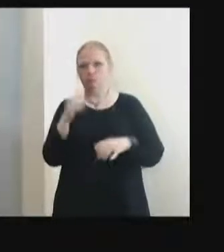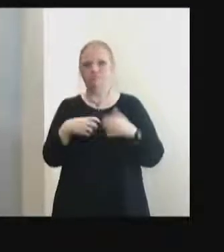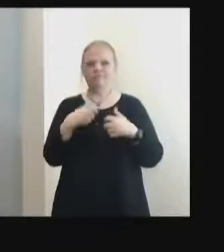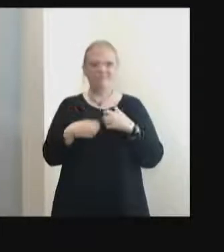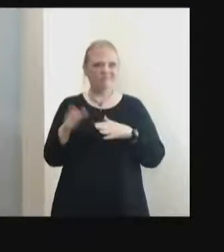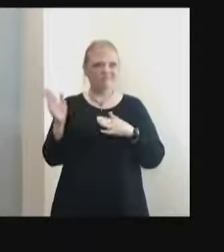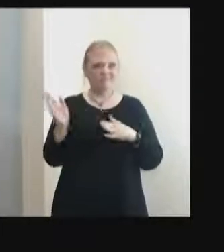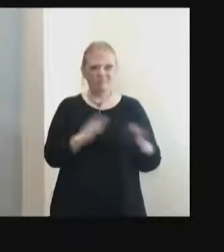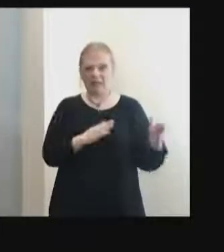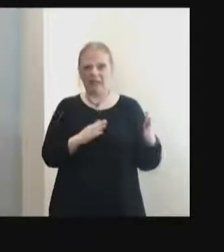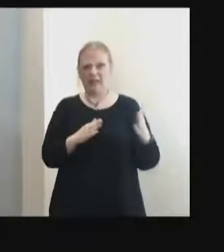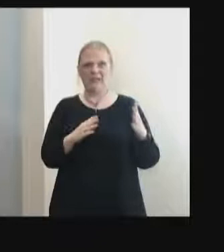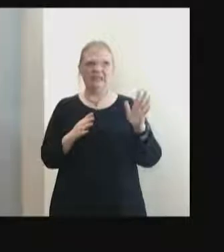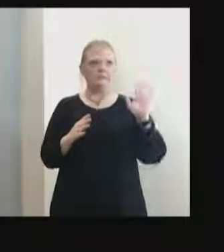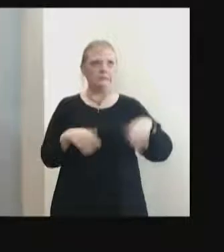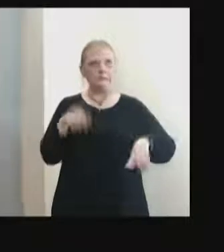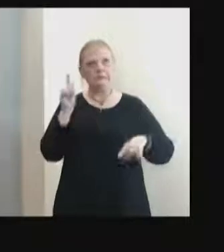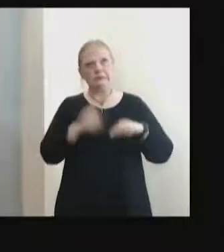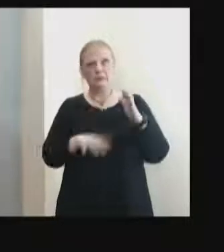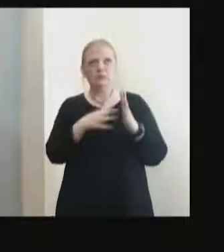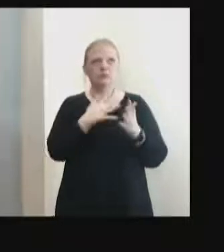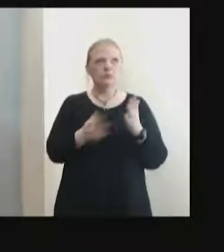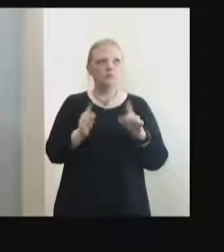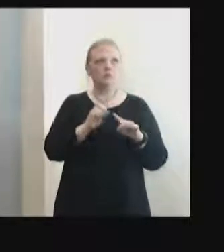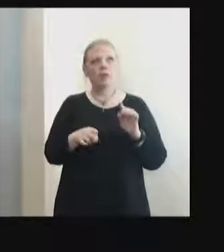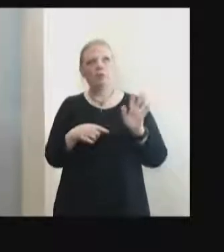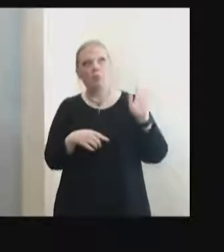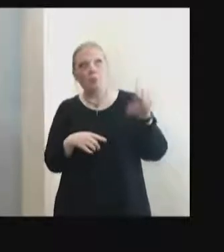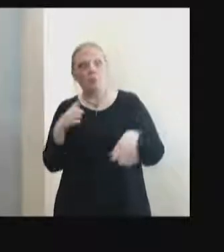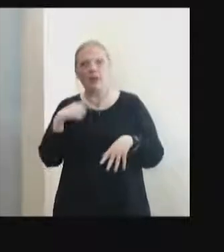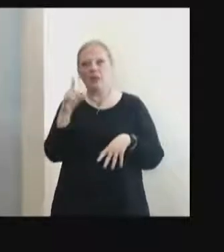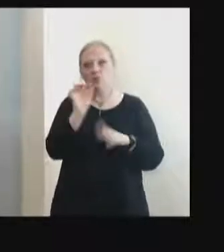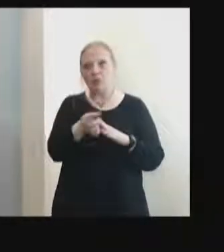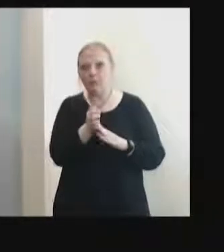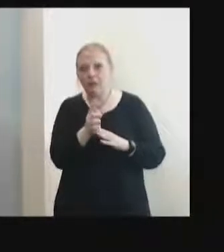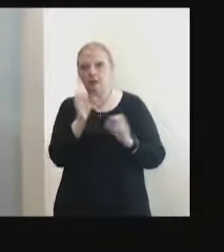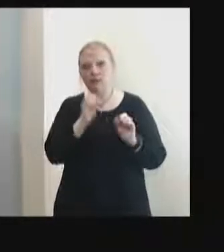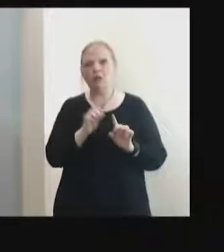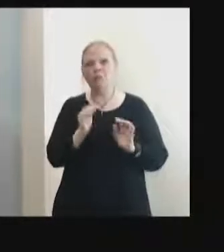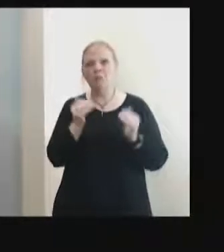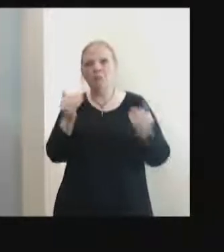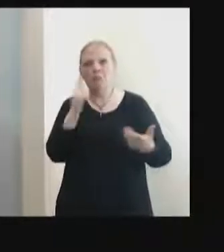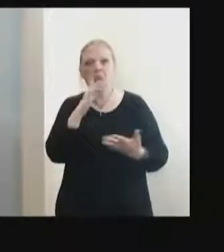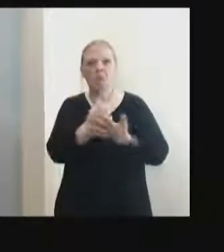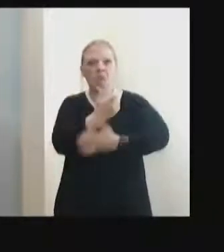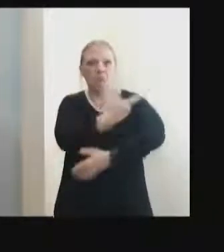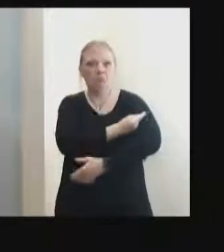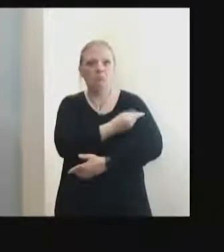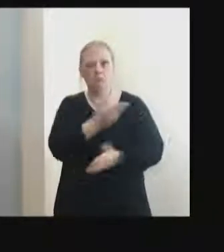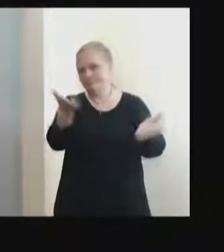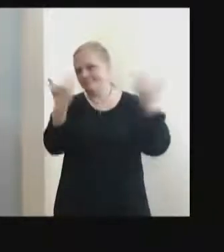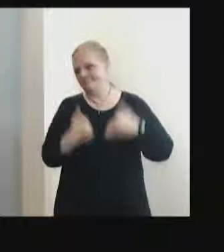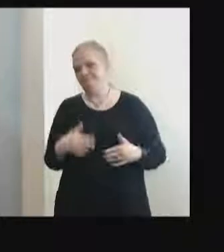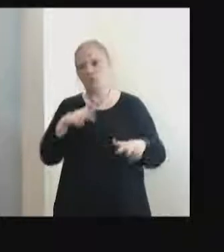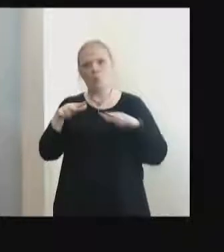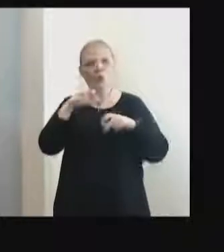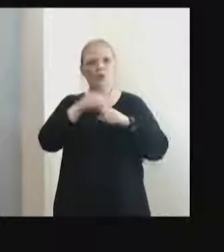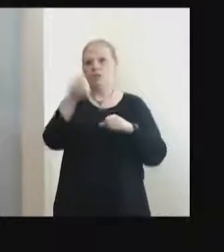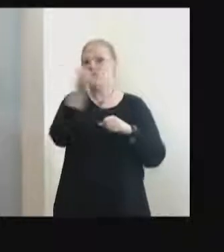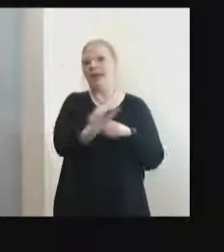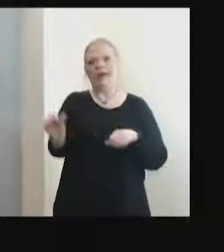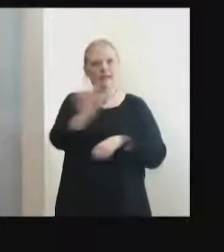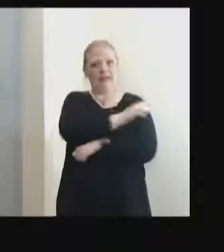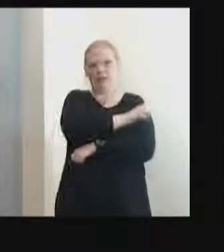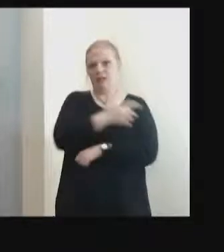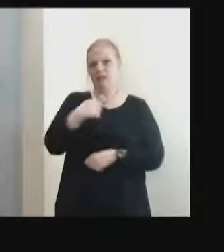plan and you find like, oh, I have like an extra 20 minutes, I can come and get vaccinated, come on down. You can walk into any of the